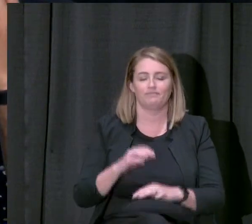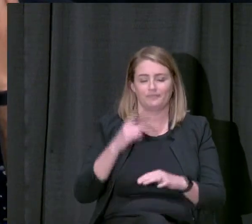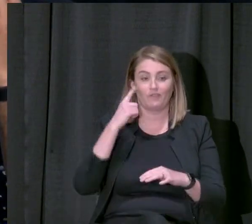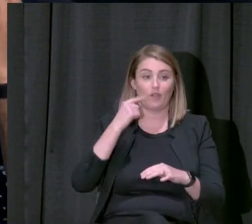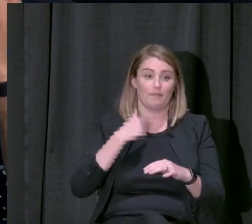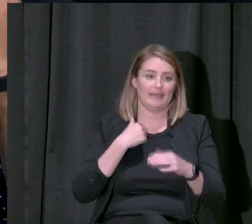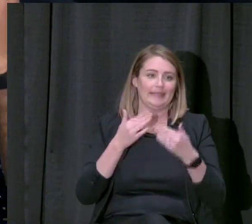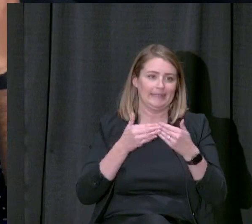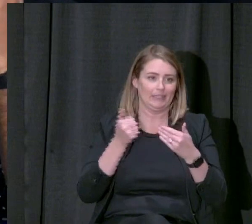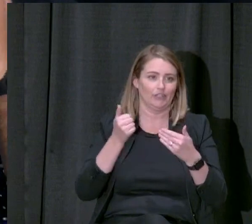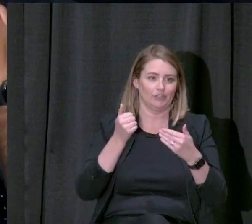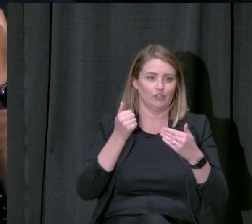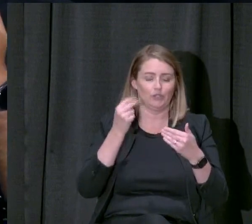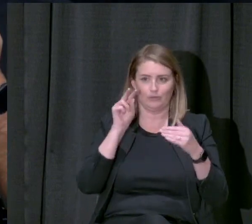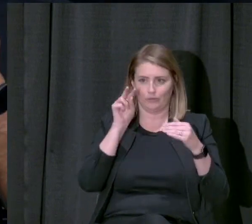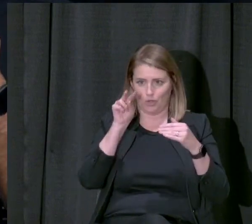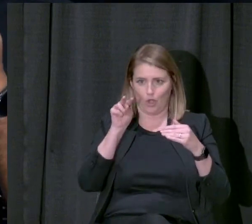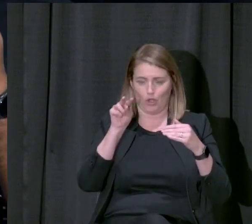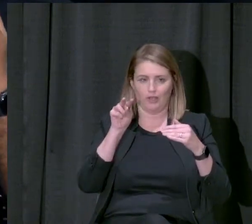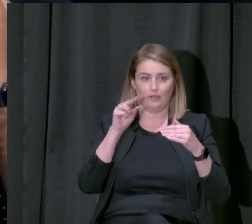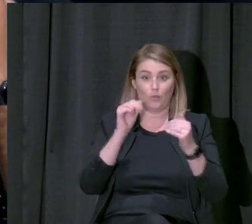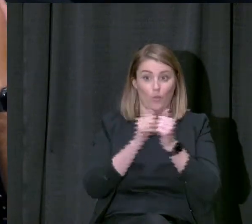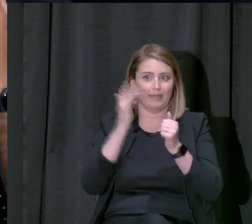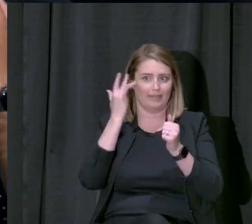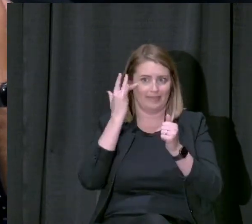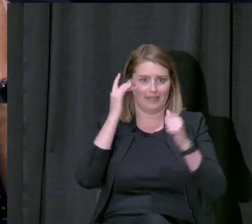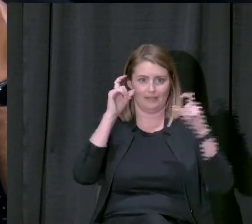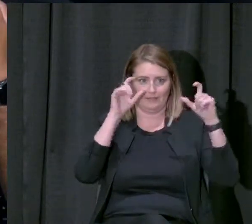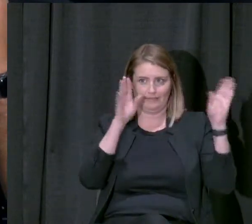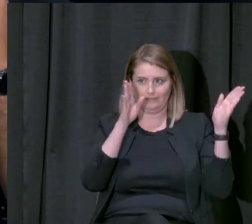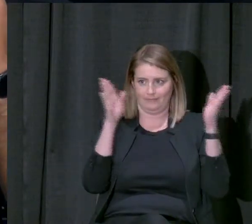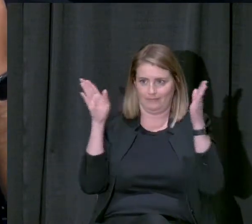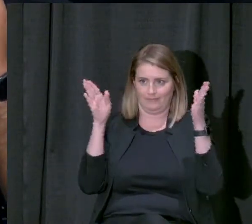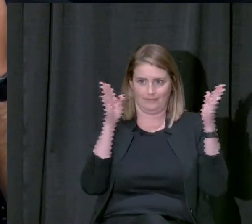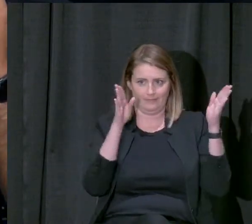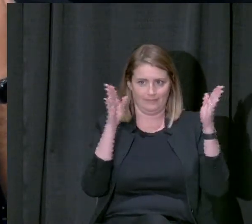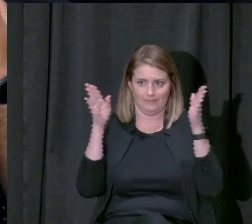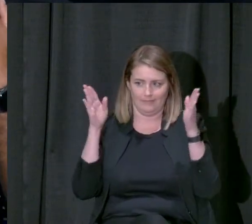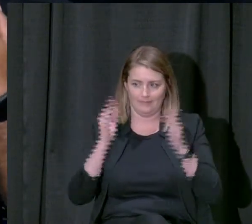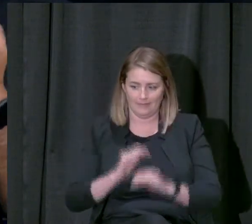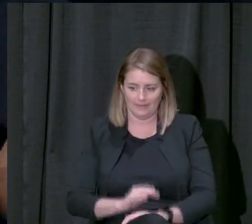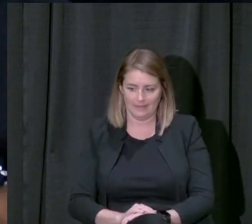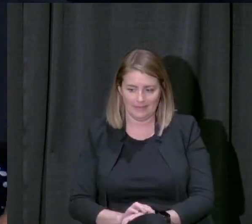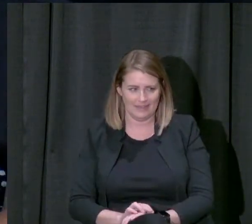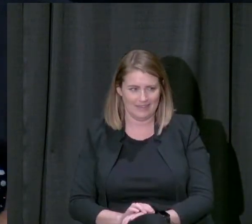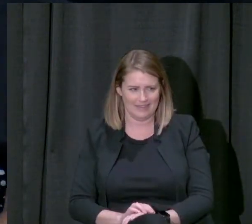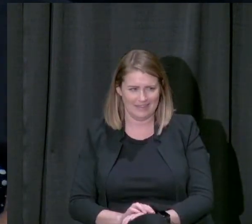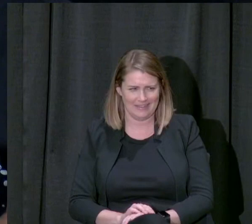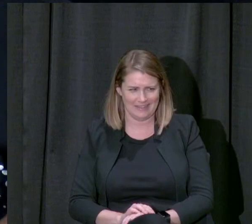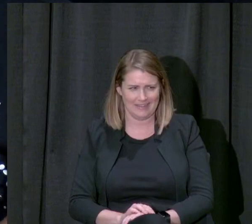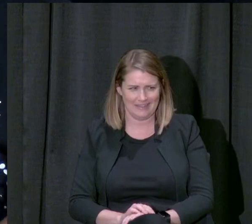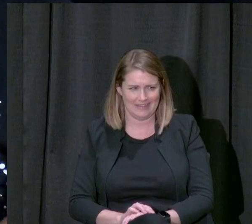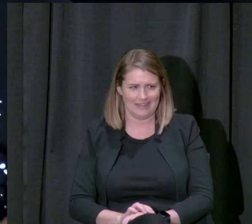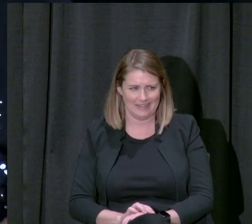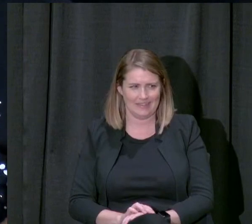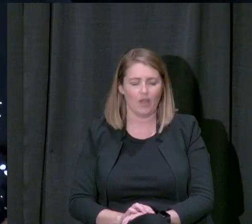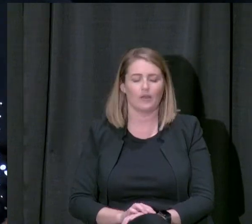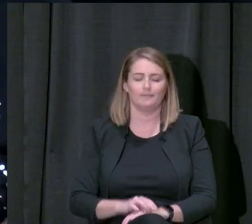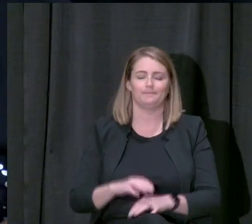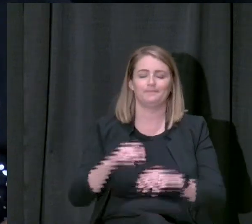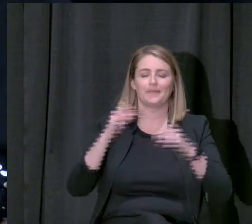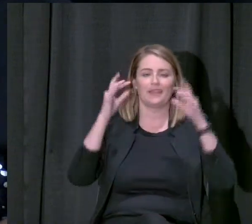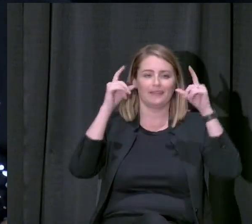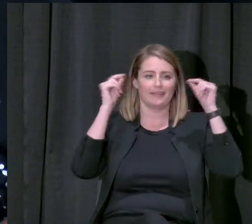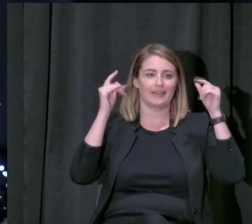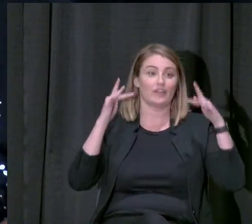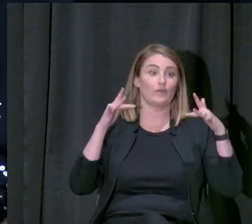also very lightweight. It is under 50 grams is how much they weigh. So it